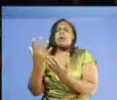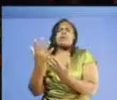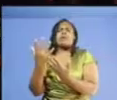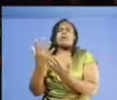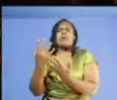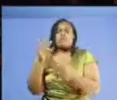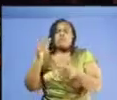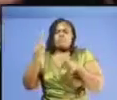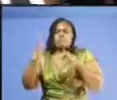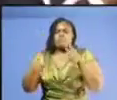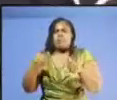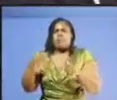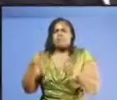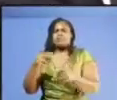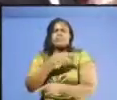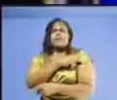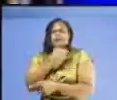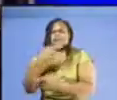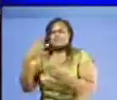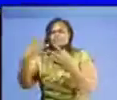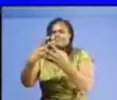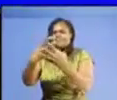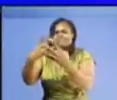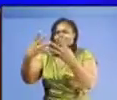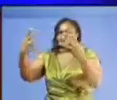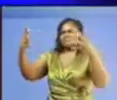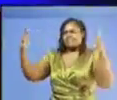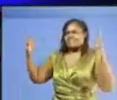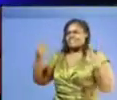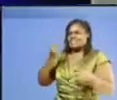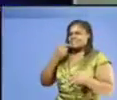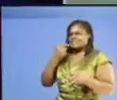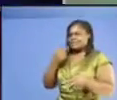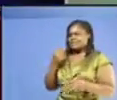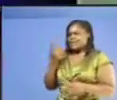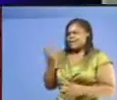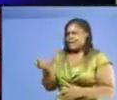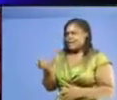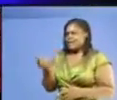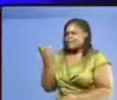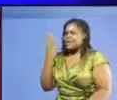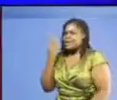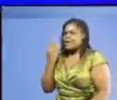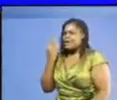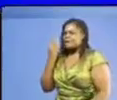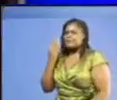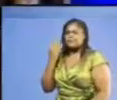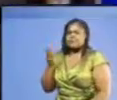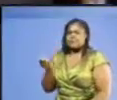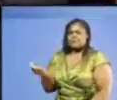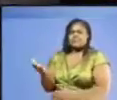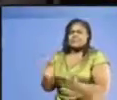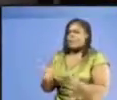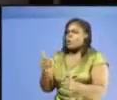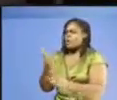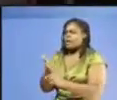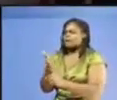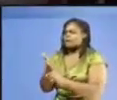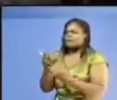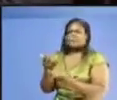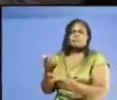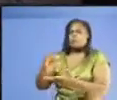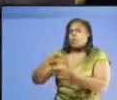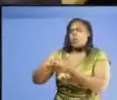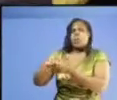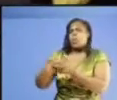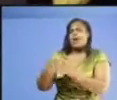alone. Listen to me carefully. If you're going to successfully face and live in a world where